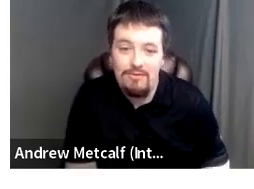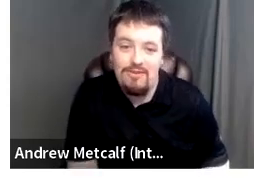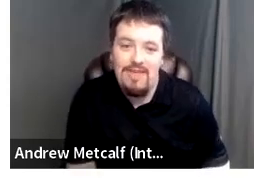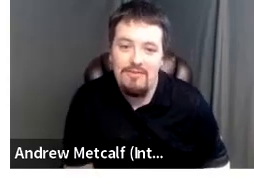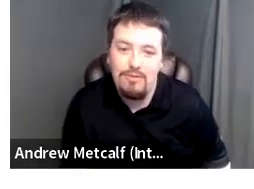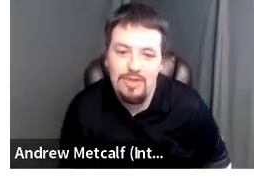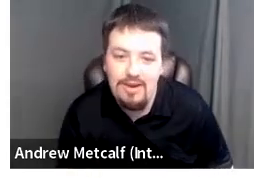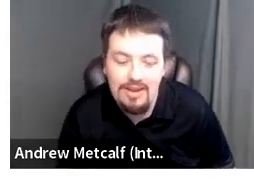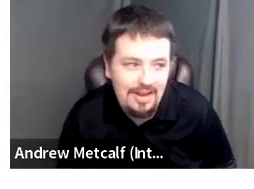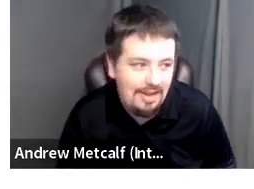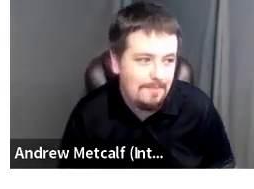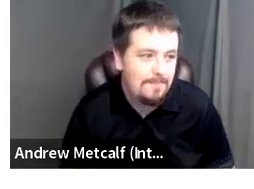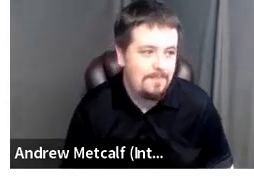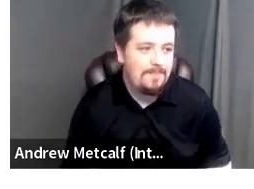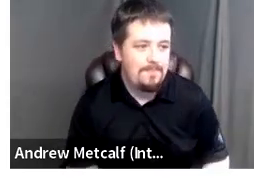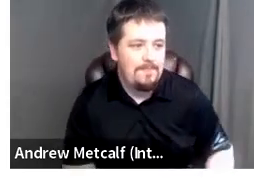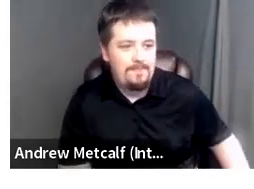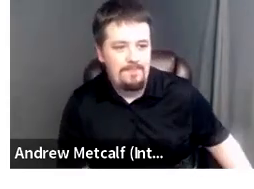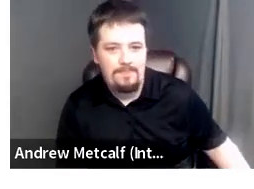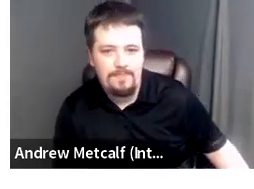that was the first deaf school there in Connecticut.